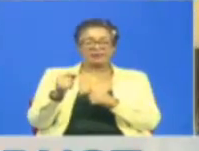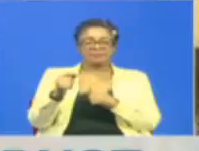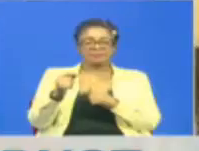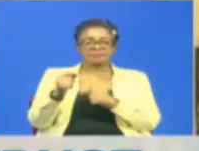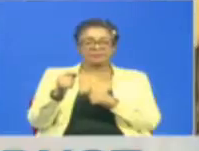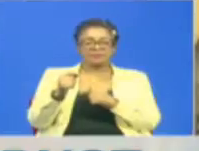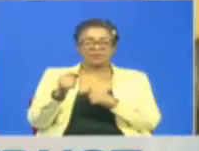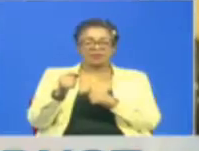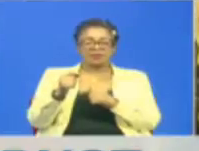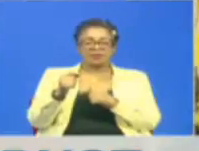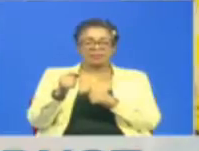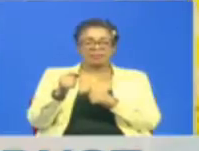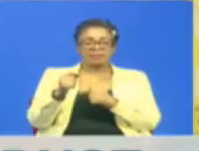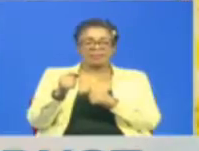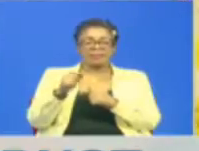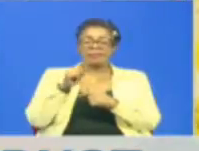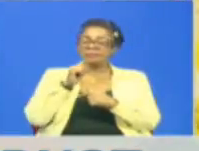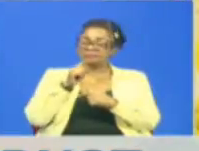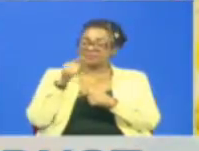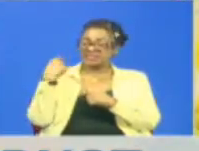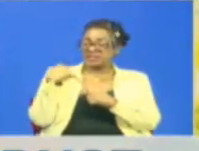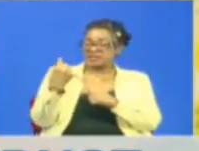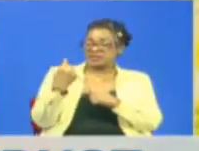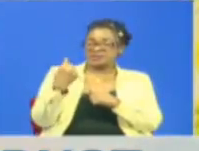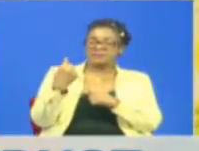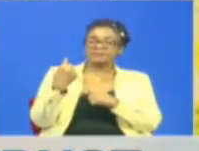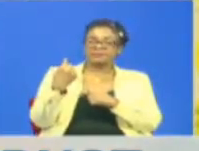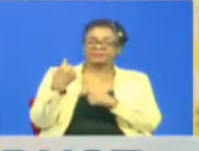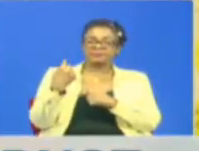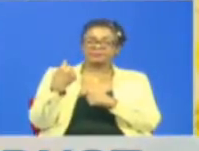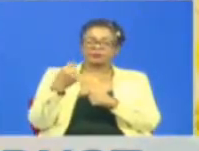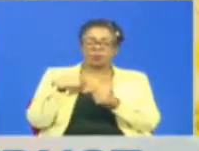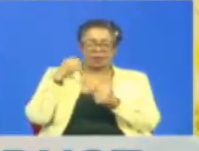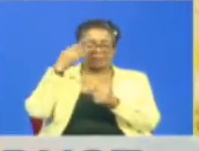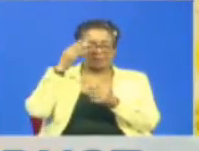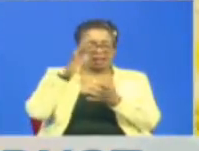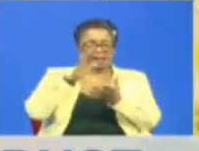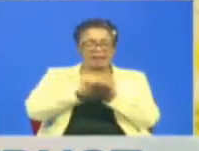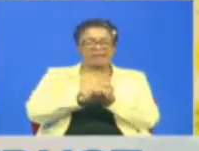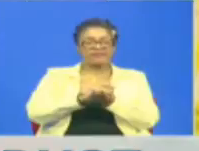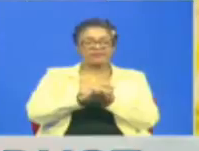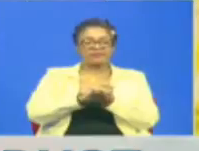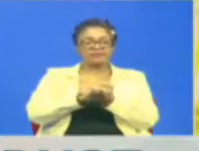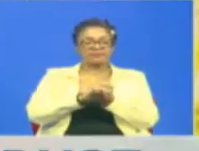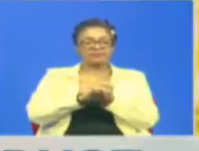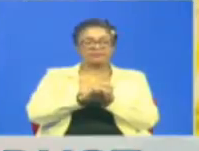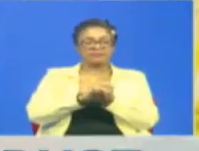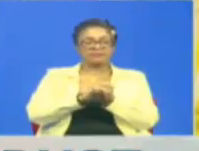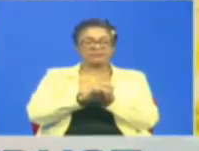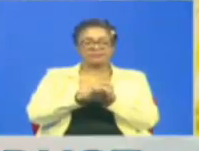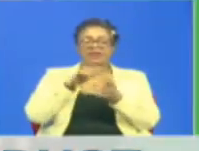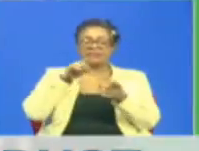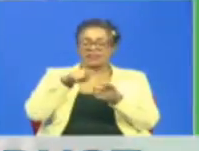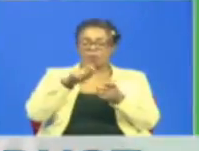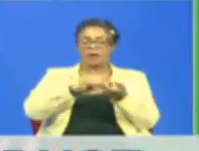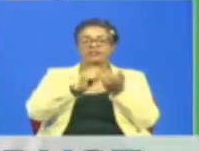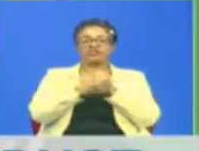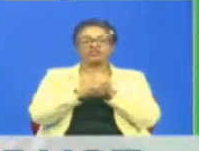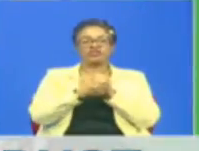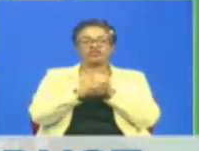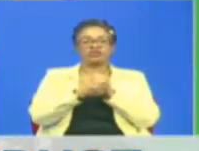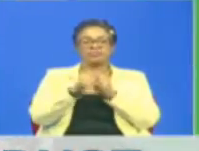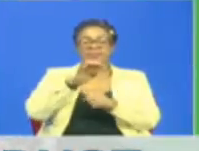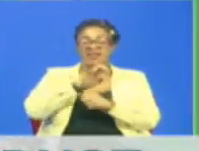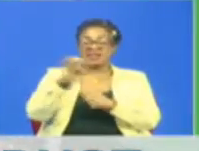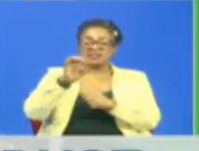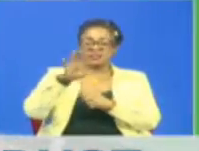Aviation Authority yesterday, we believe by end of the day, to be reversed. The East African